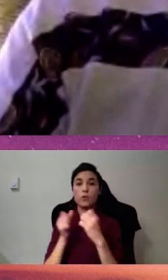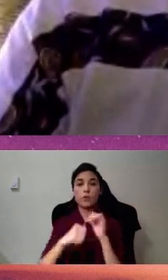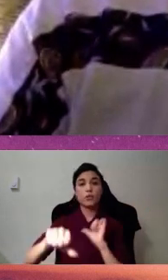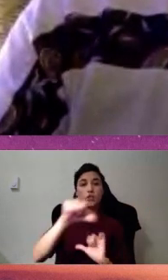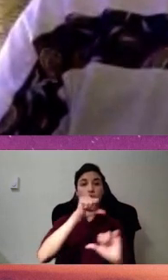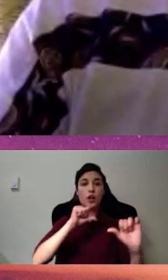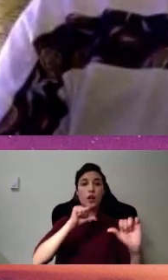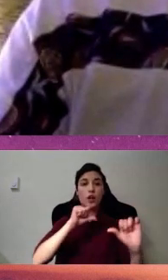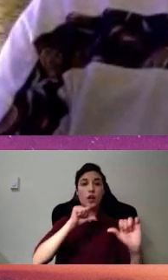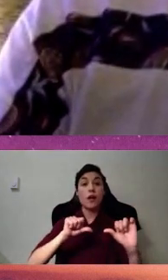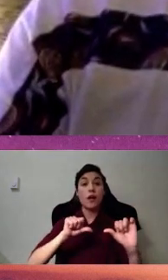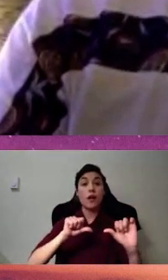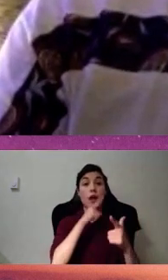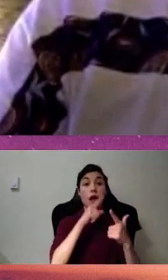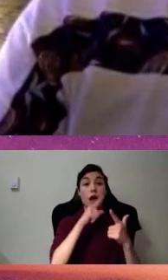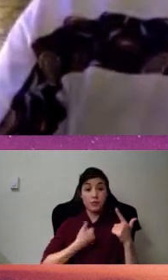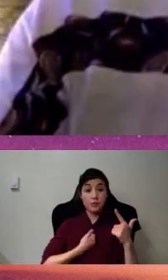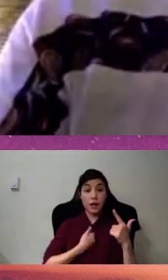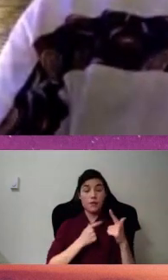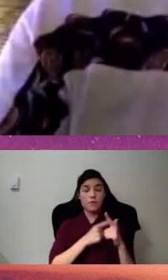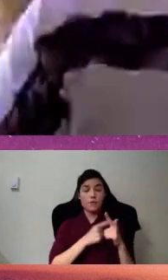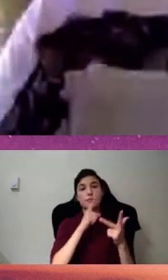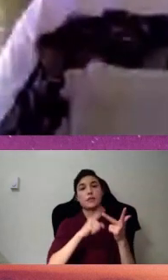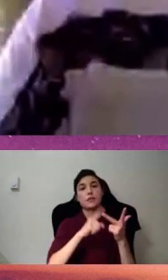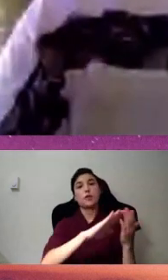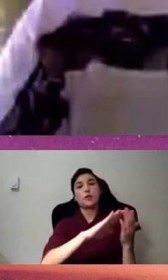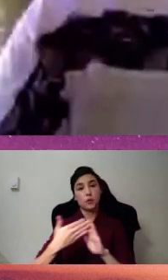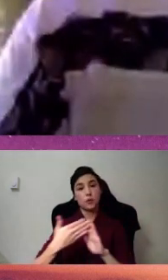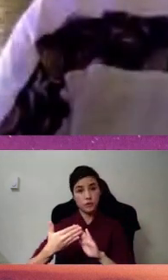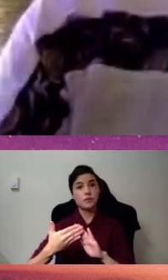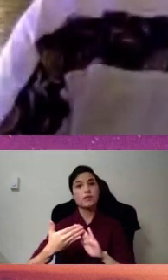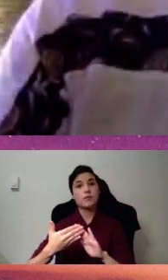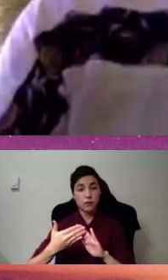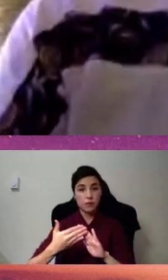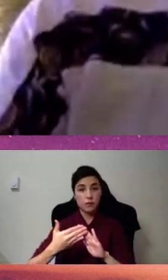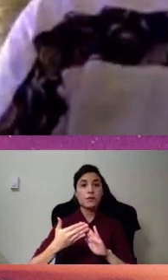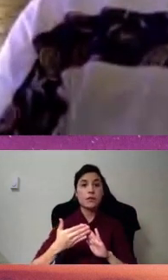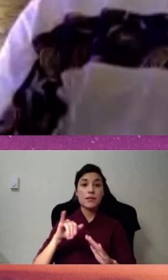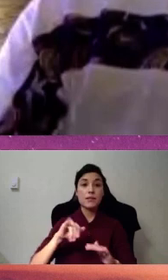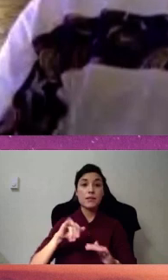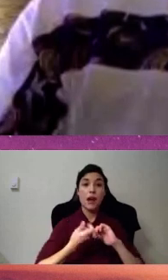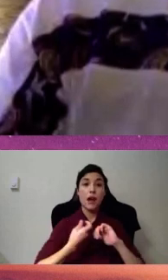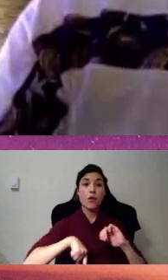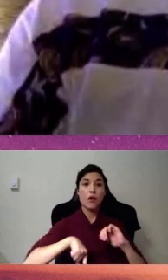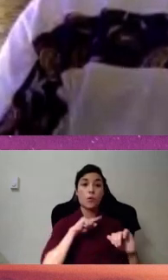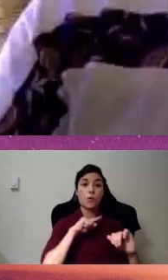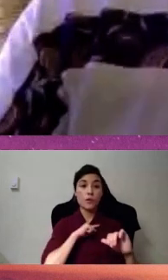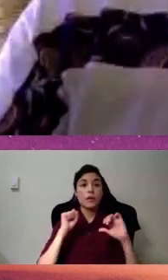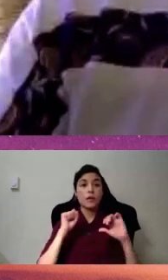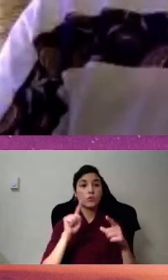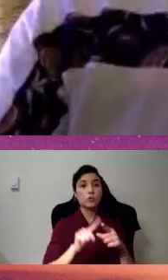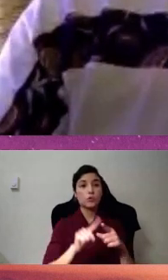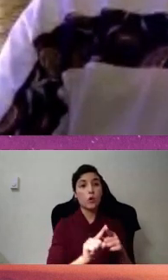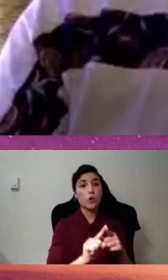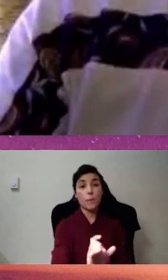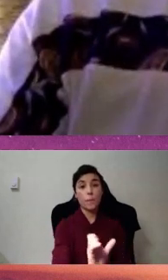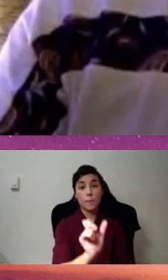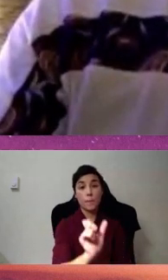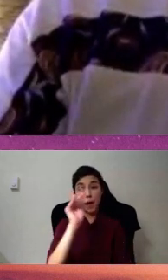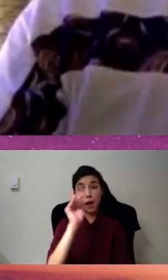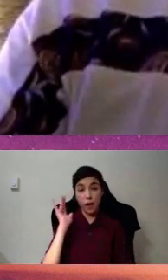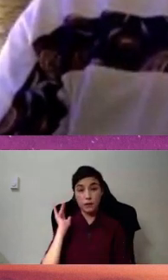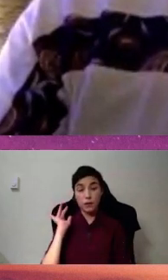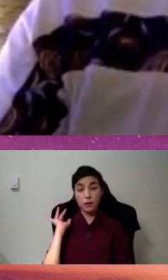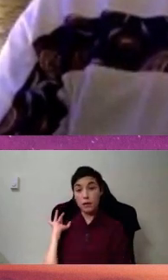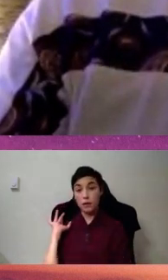communities through decolonization. It's how we get back to our original languages and our actual, you know, modes